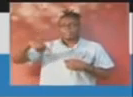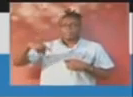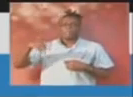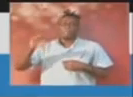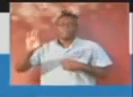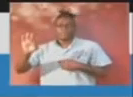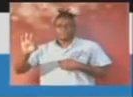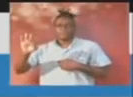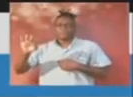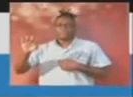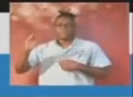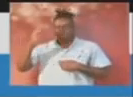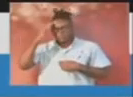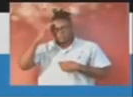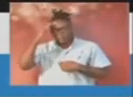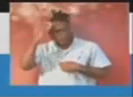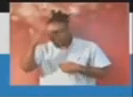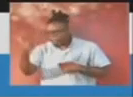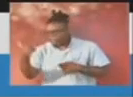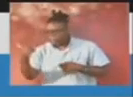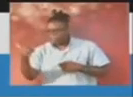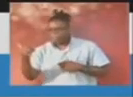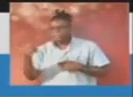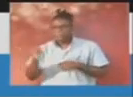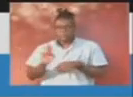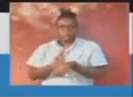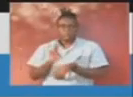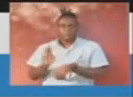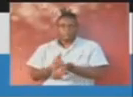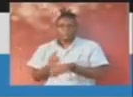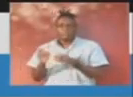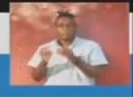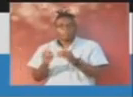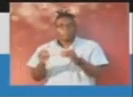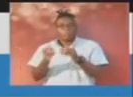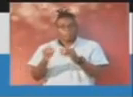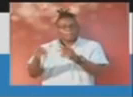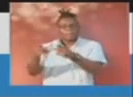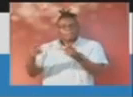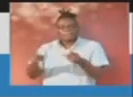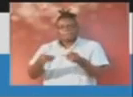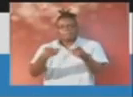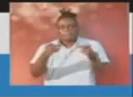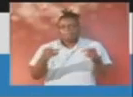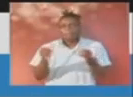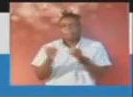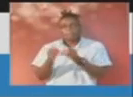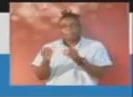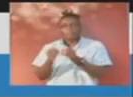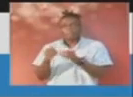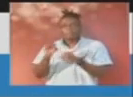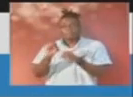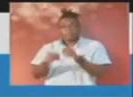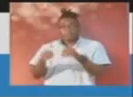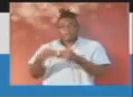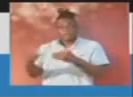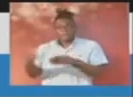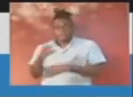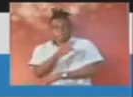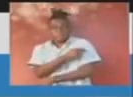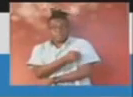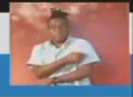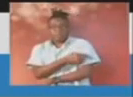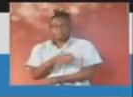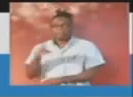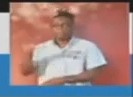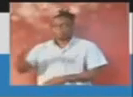purpose? So it's capacity building of the healthcare system, including extension of the hospital care. It's aimed at low